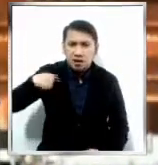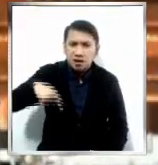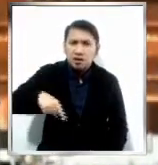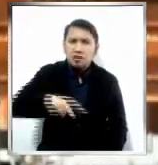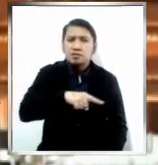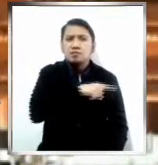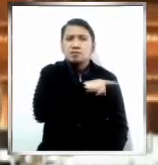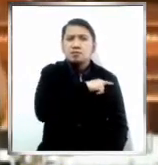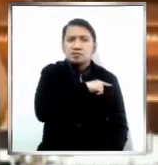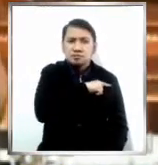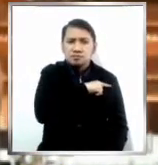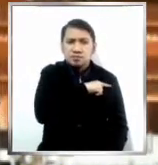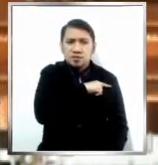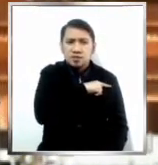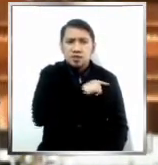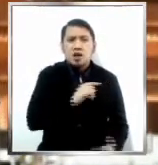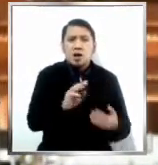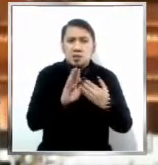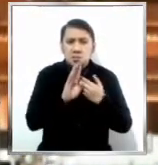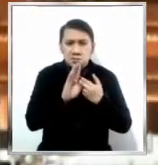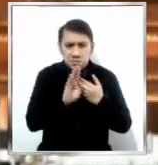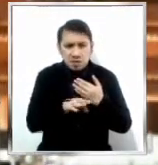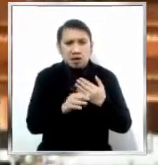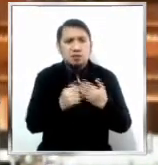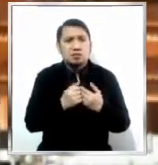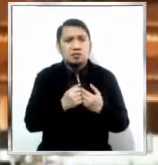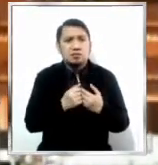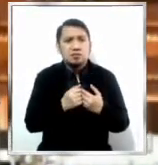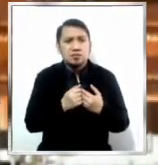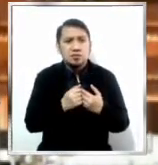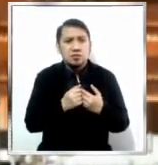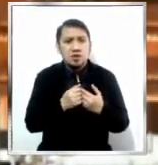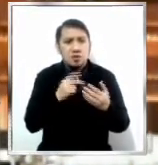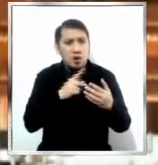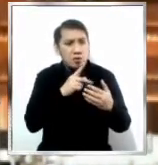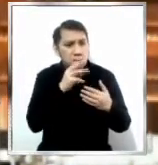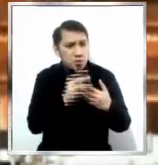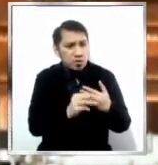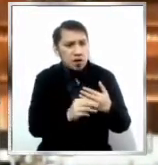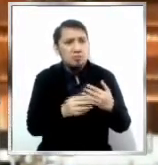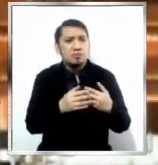go back to the main platform of our program, and